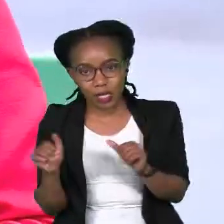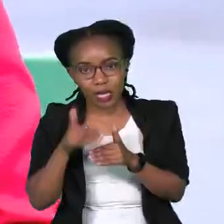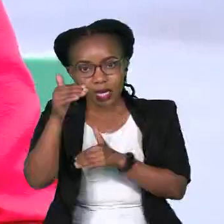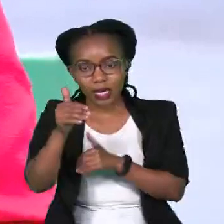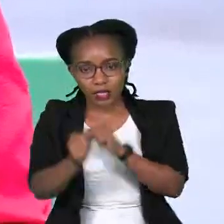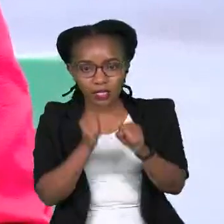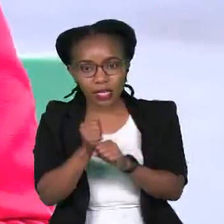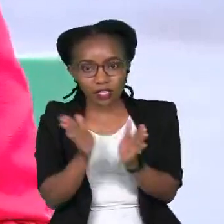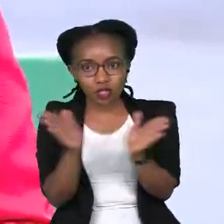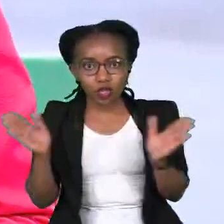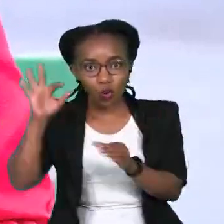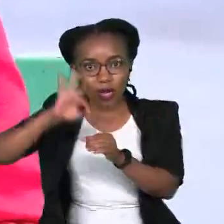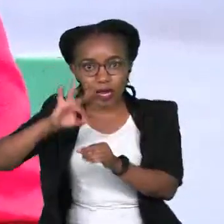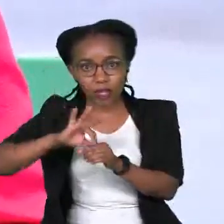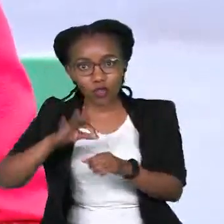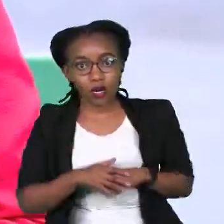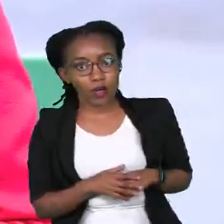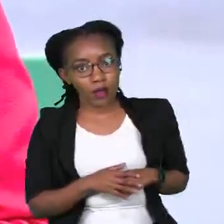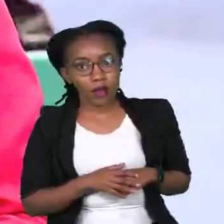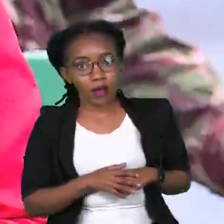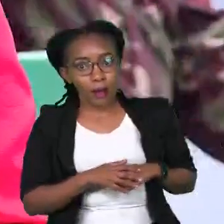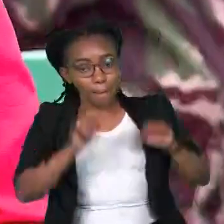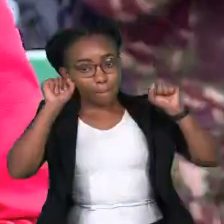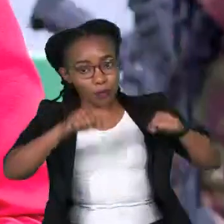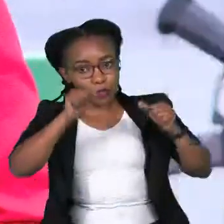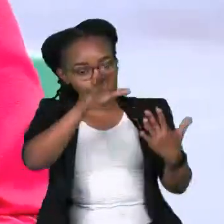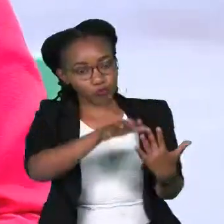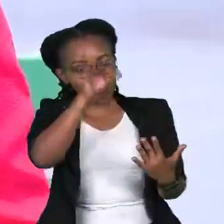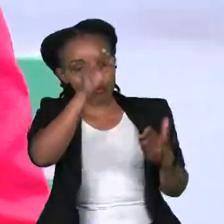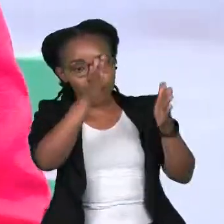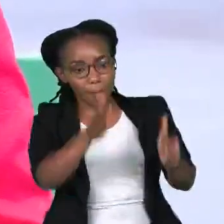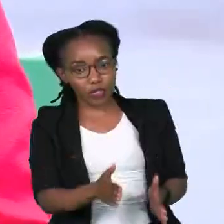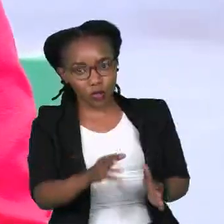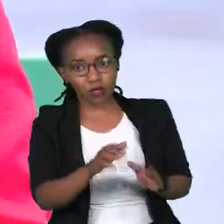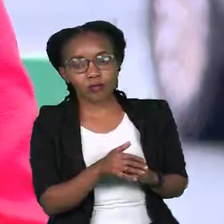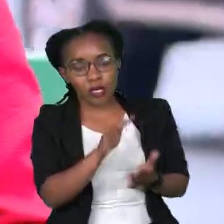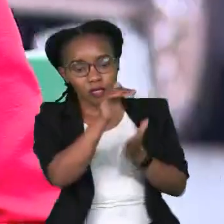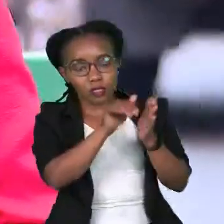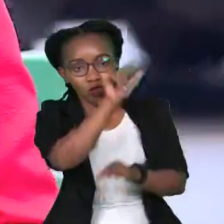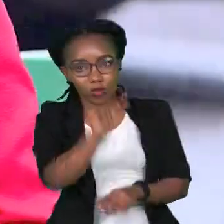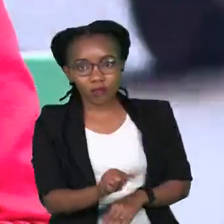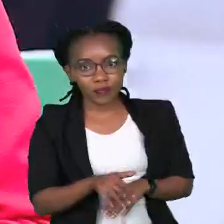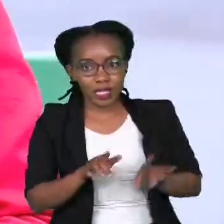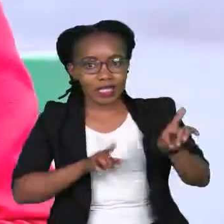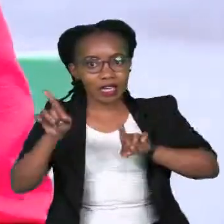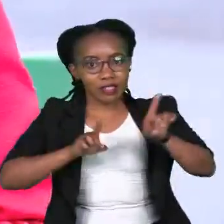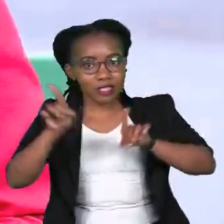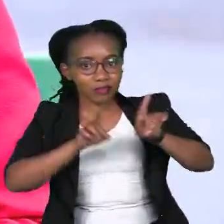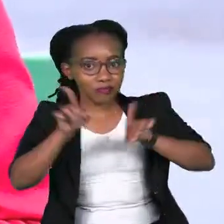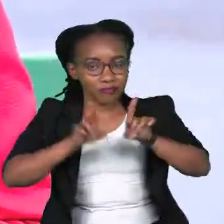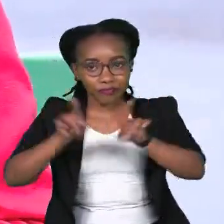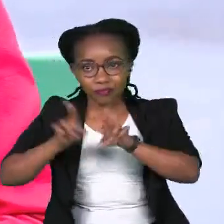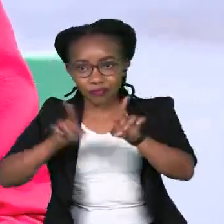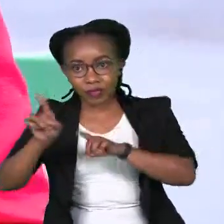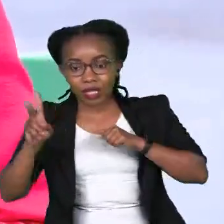general elections, has hinted the possibility of choosing a running mate from the Mount Kenya region. Mudavadi has now traveled for 7 consecutive